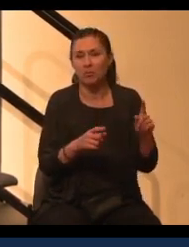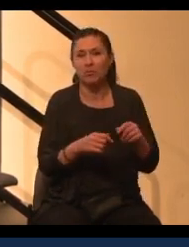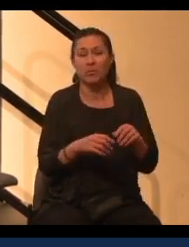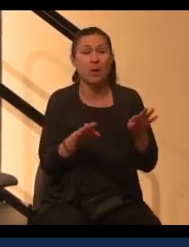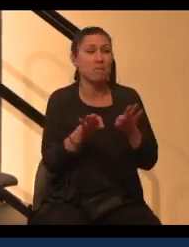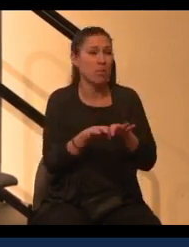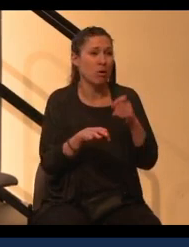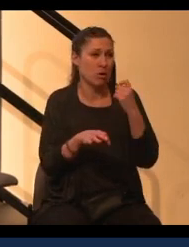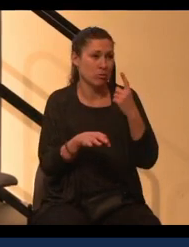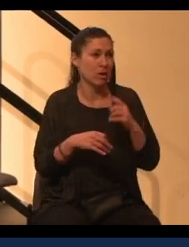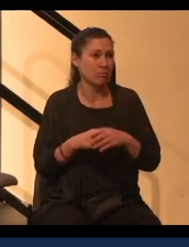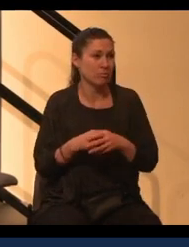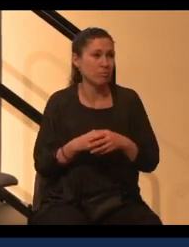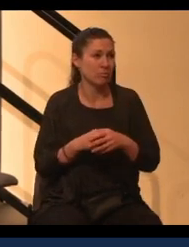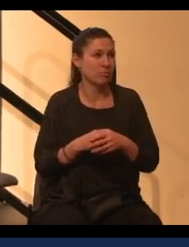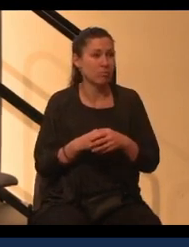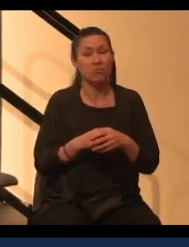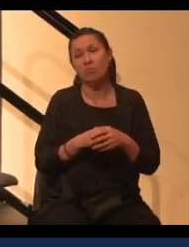important because I think